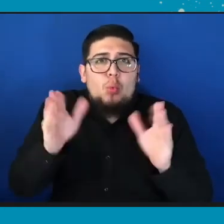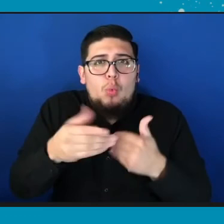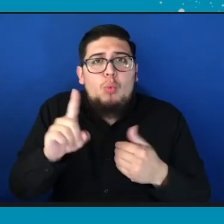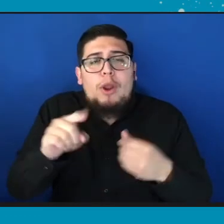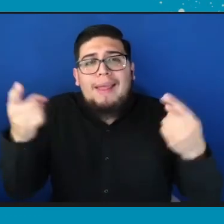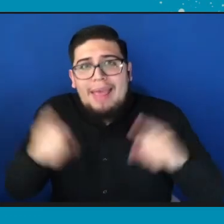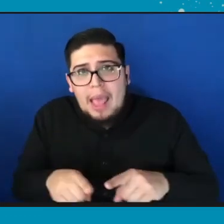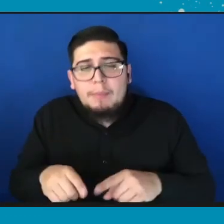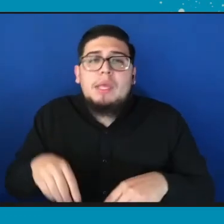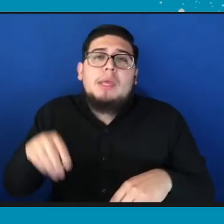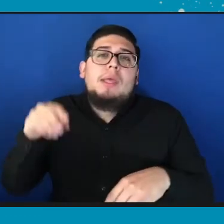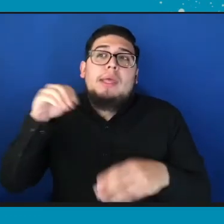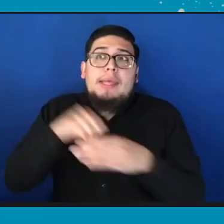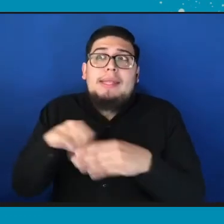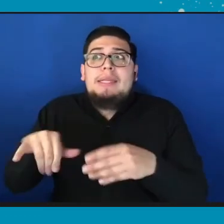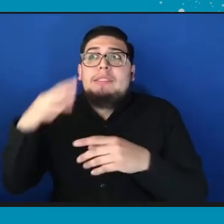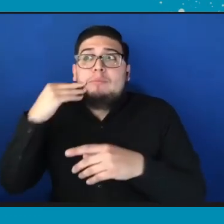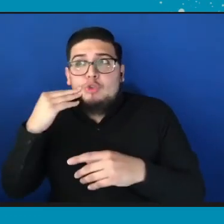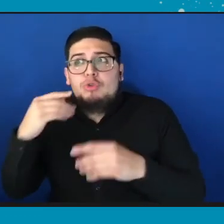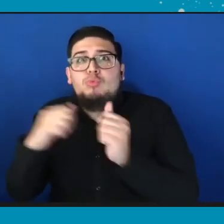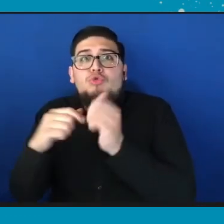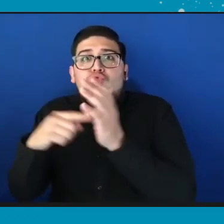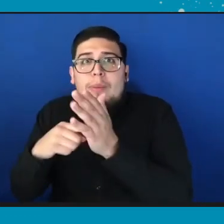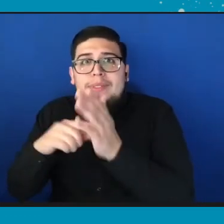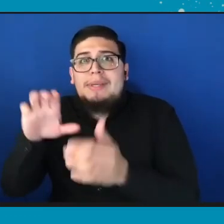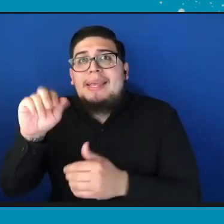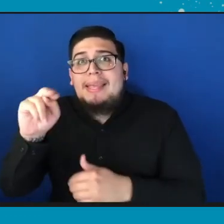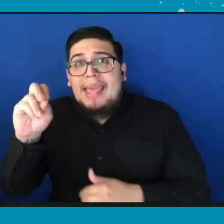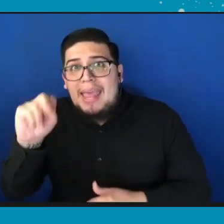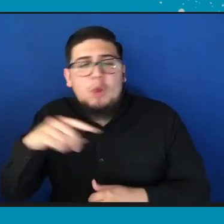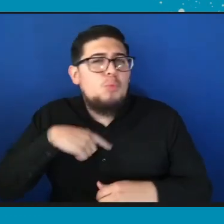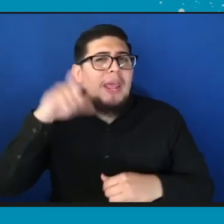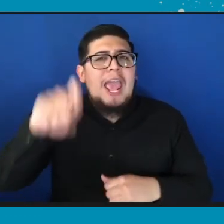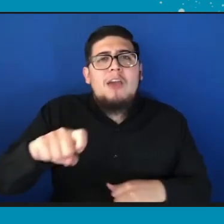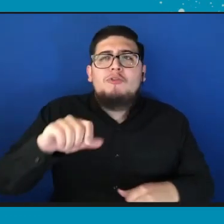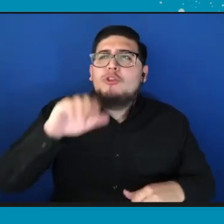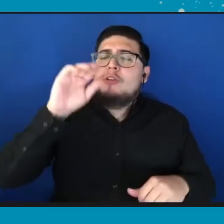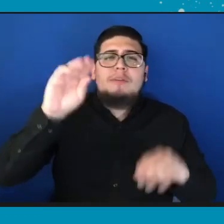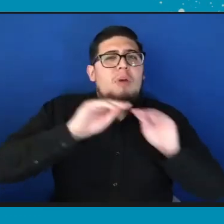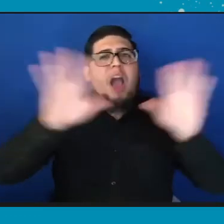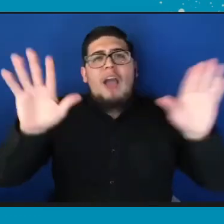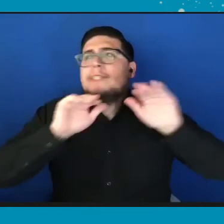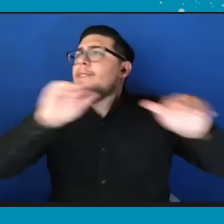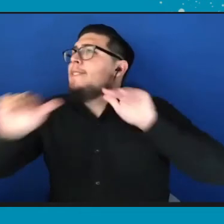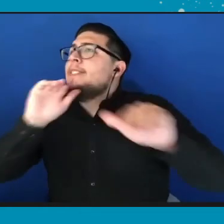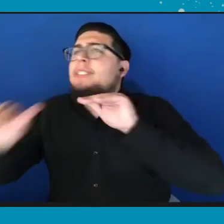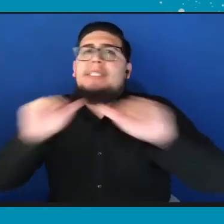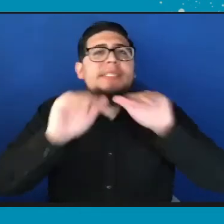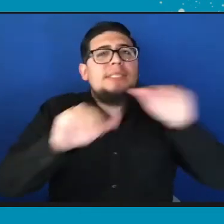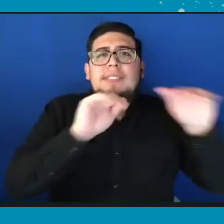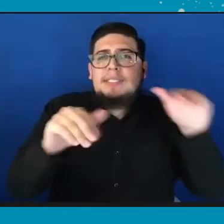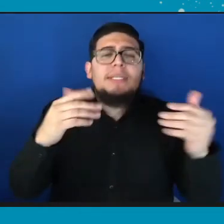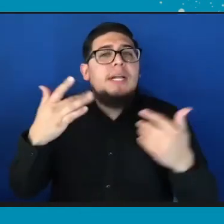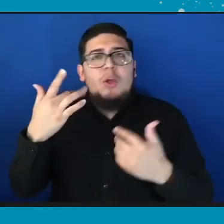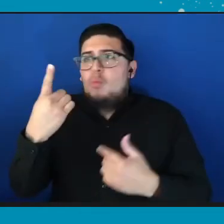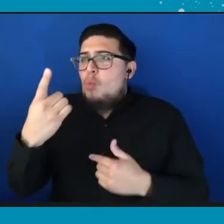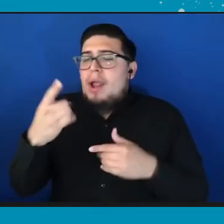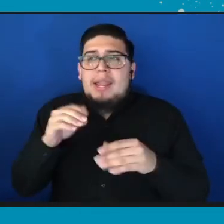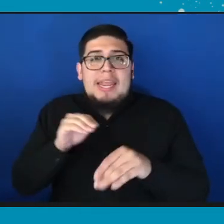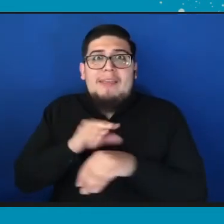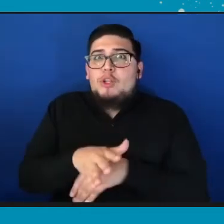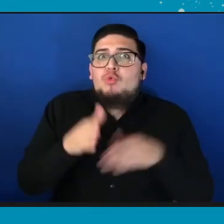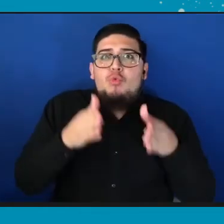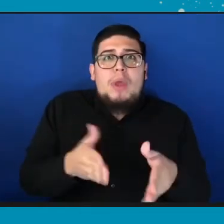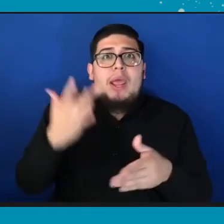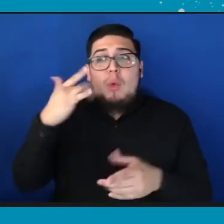Representative Cannon, we have to keep knocking. And one of the most influential ways, and why she was able to knock on